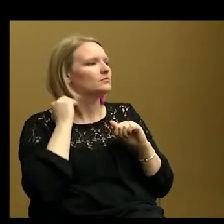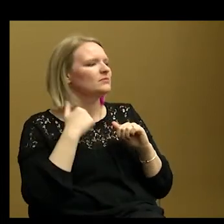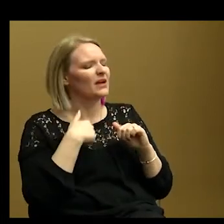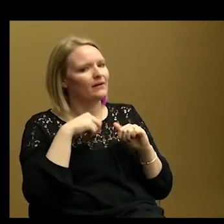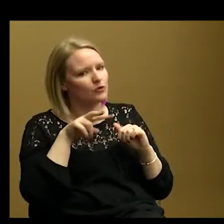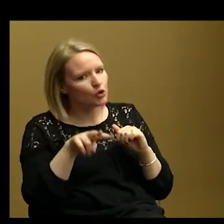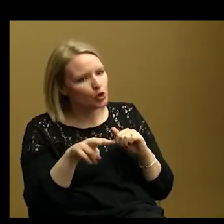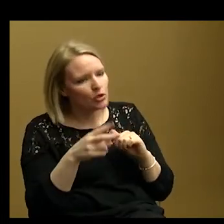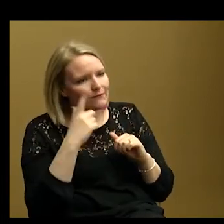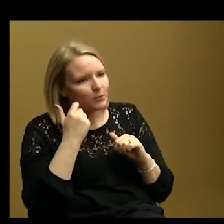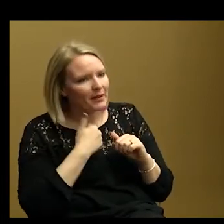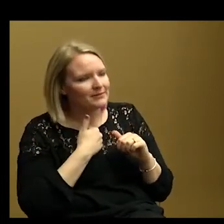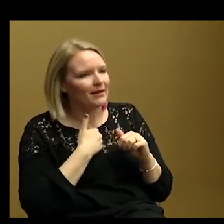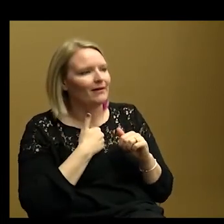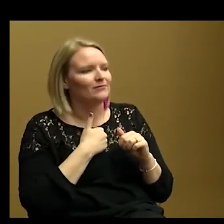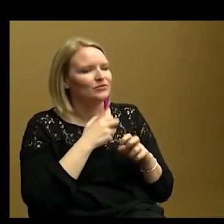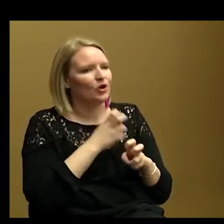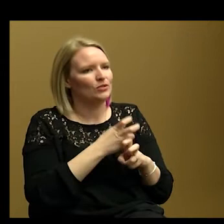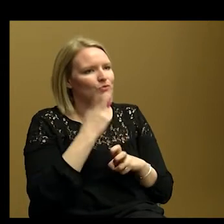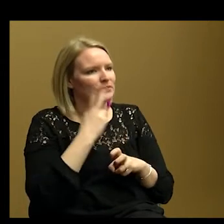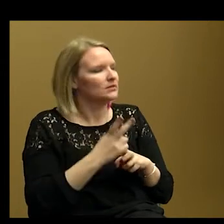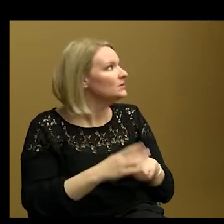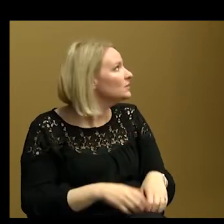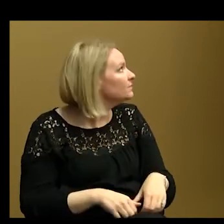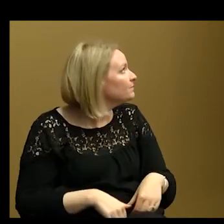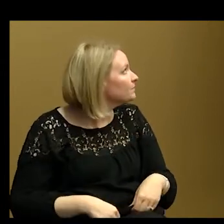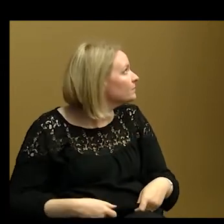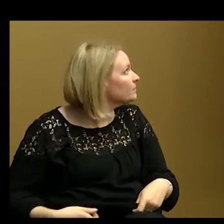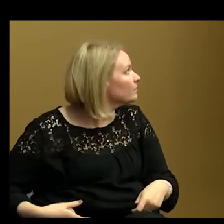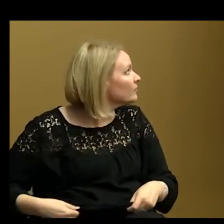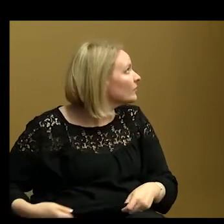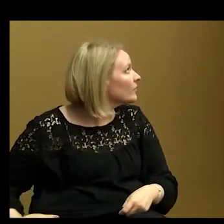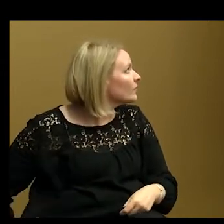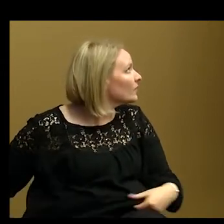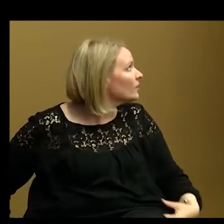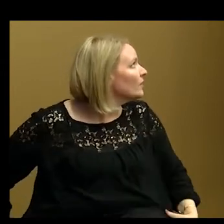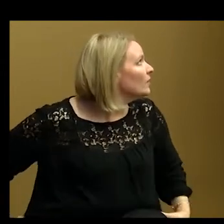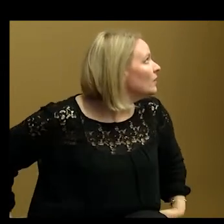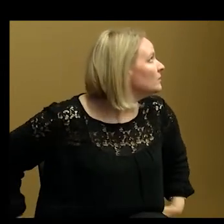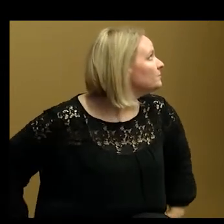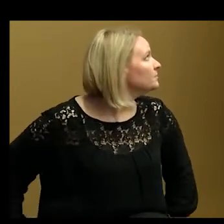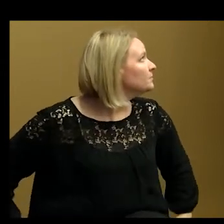close to see it myself. Sorry about that. Simple gestures.